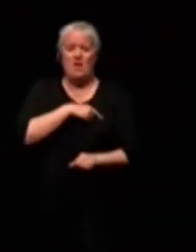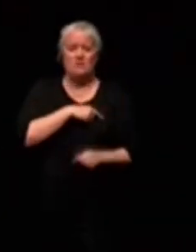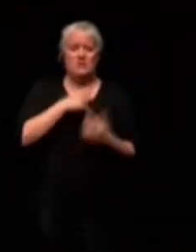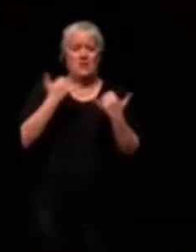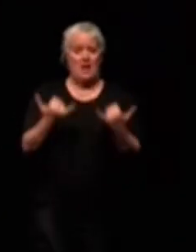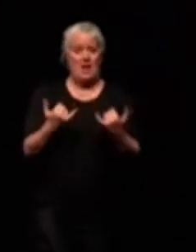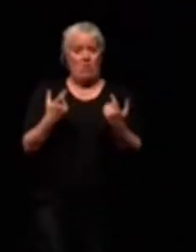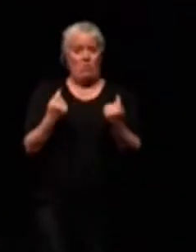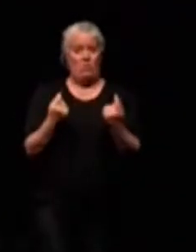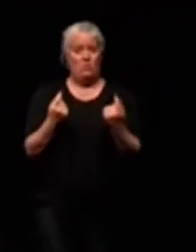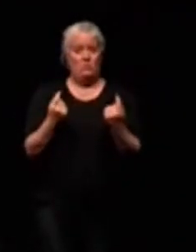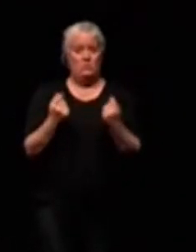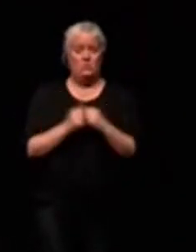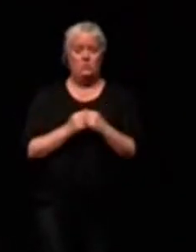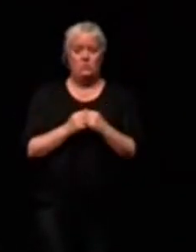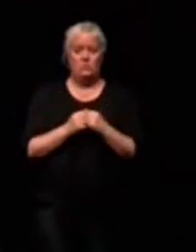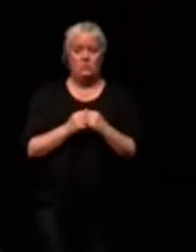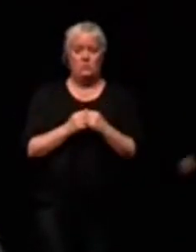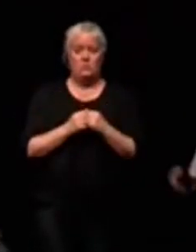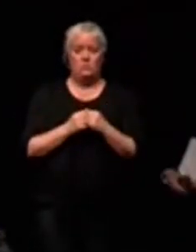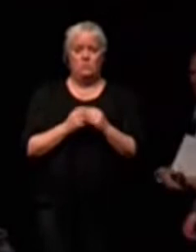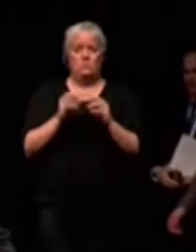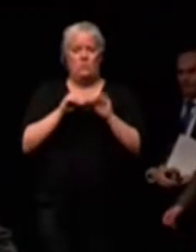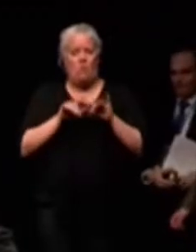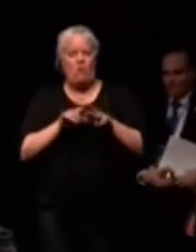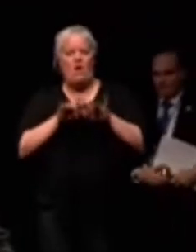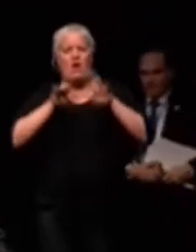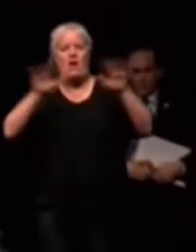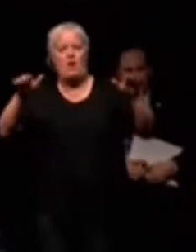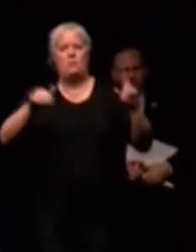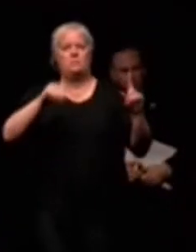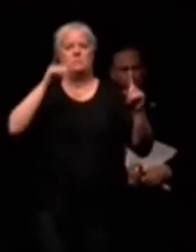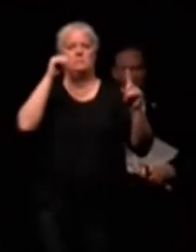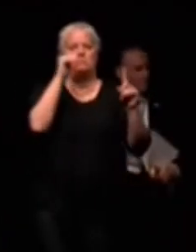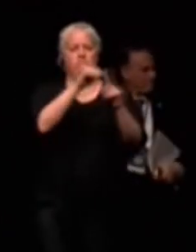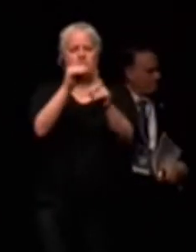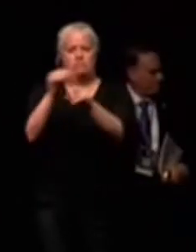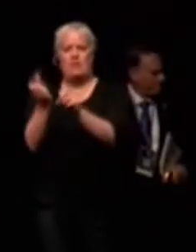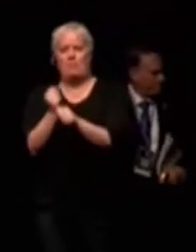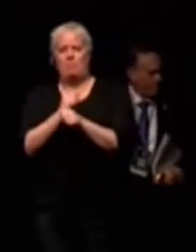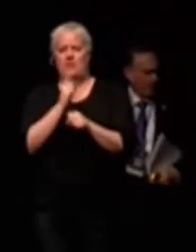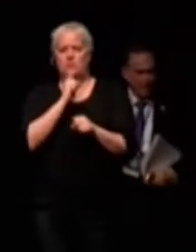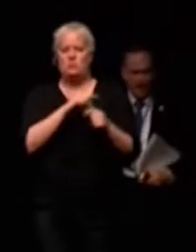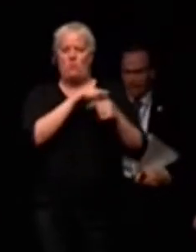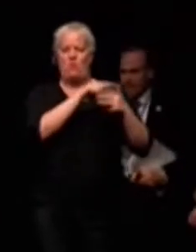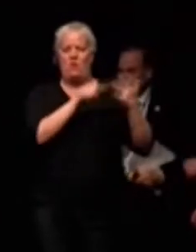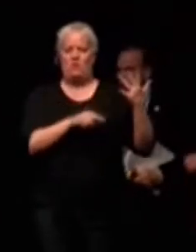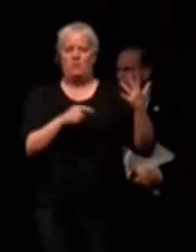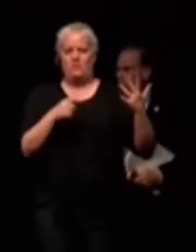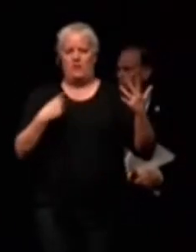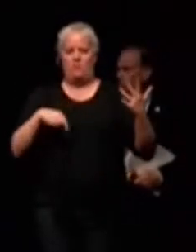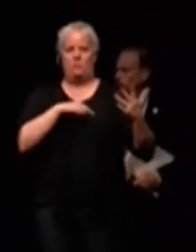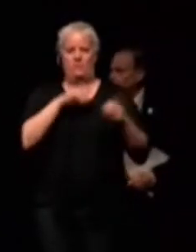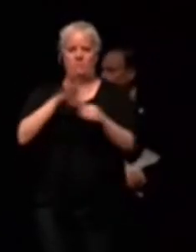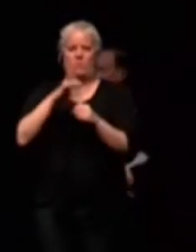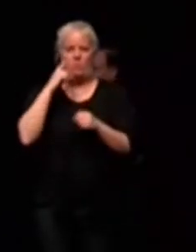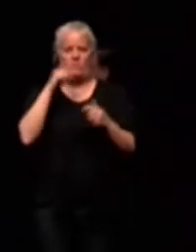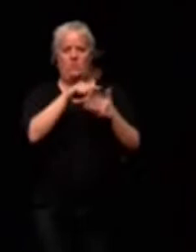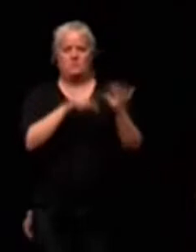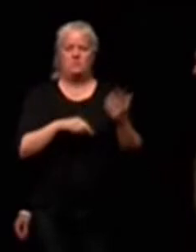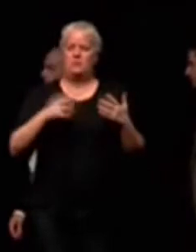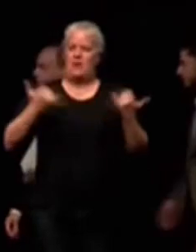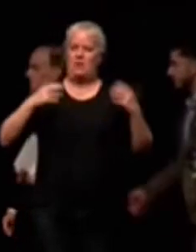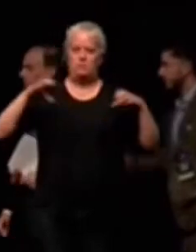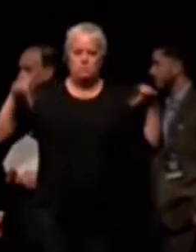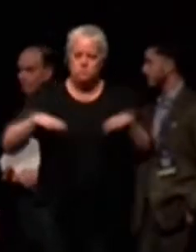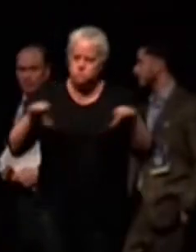to make sure that they can continue their work on our behalf, right? So let's get out there, let's get to